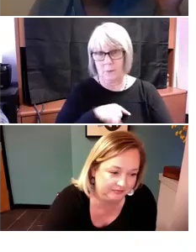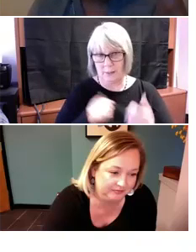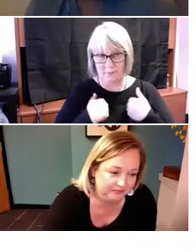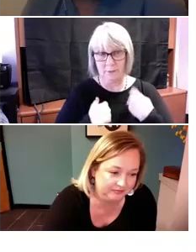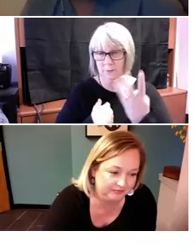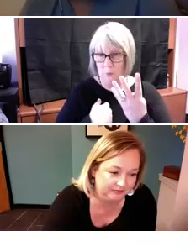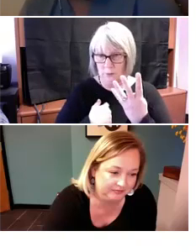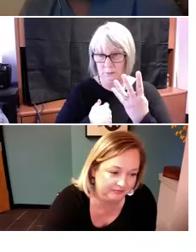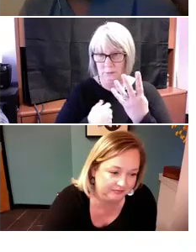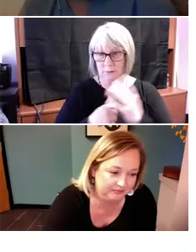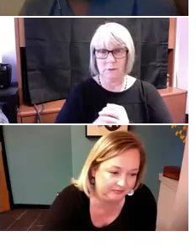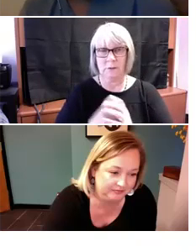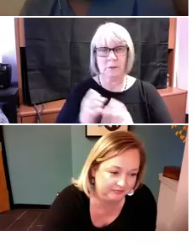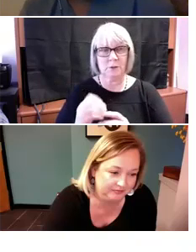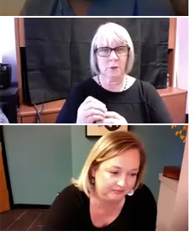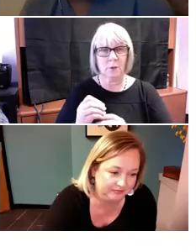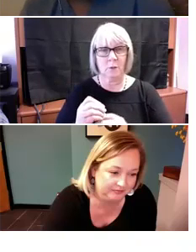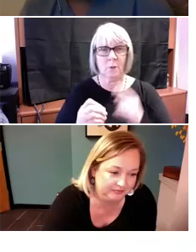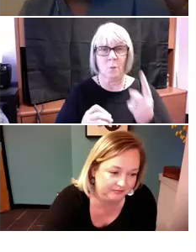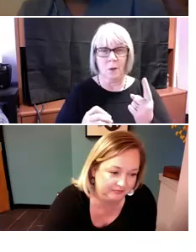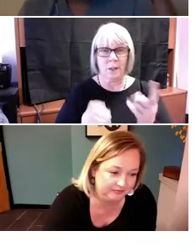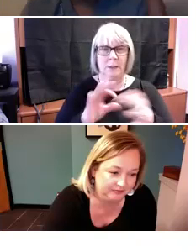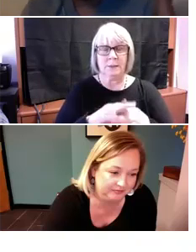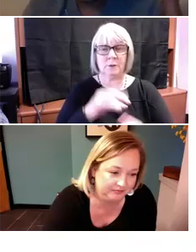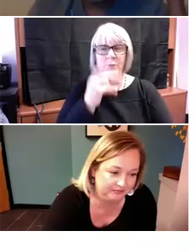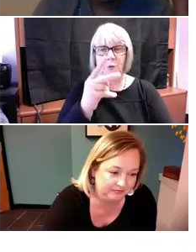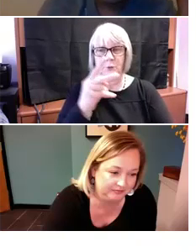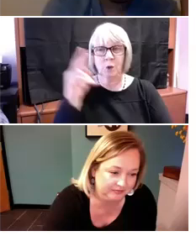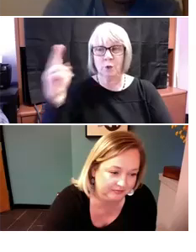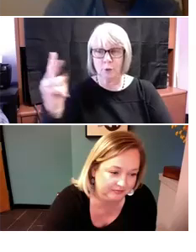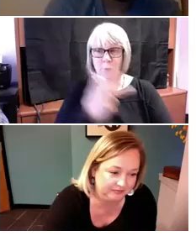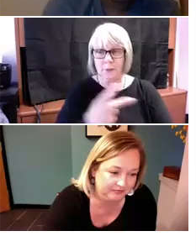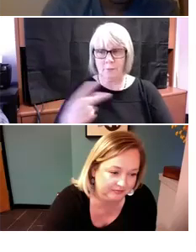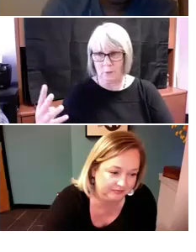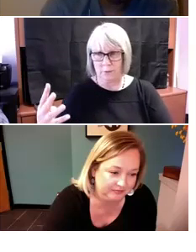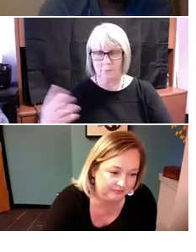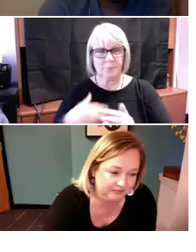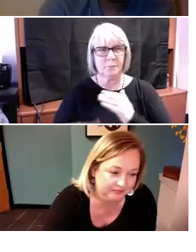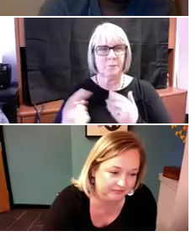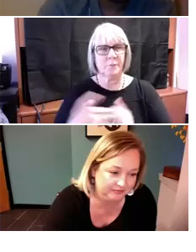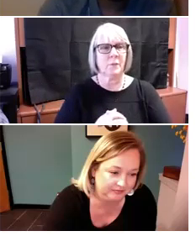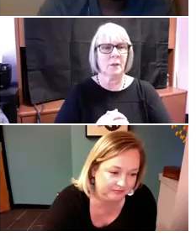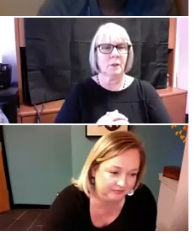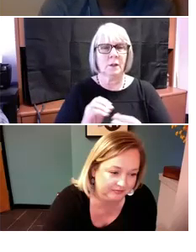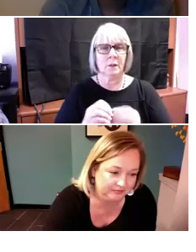4. So 1 is connected to 2, 3, and 4. The next one that we have is node number 2.